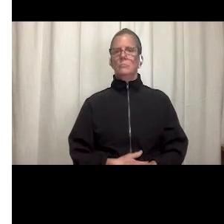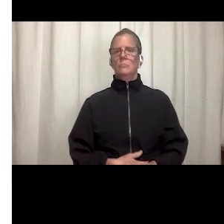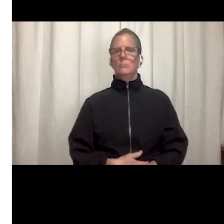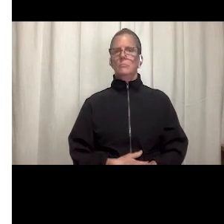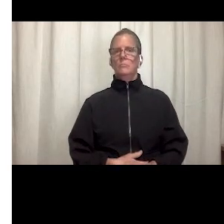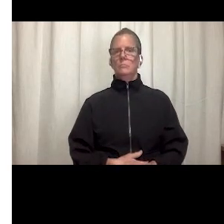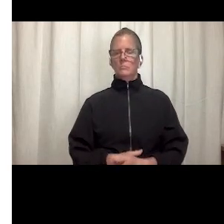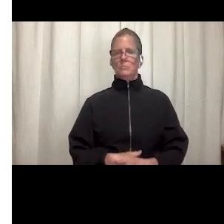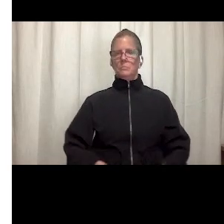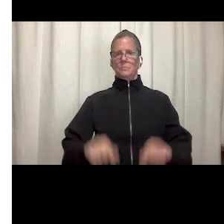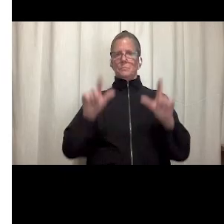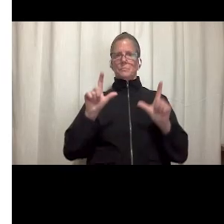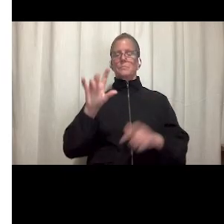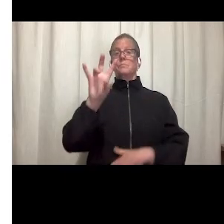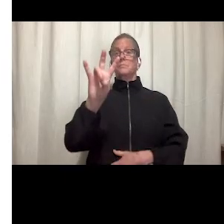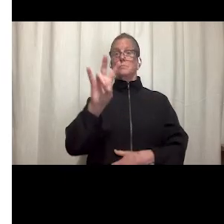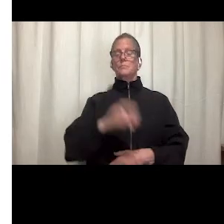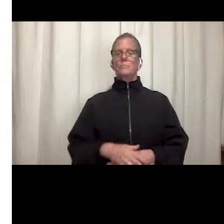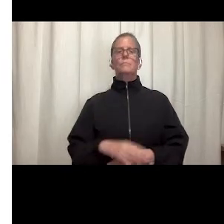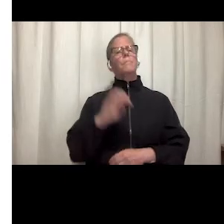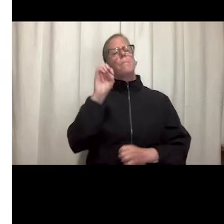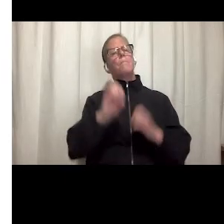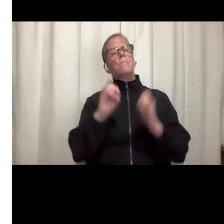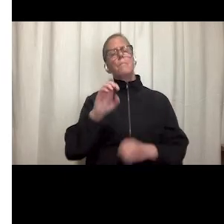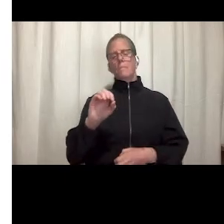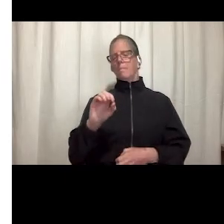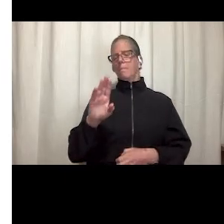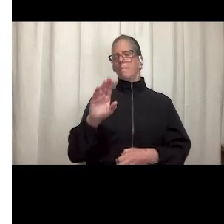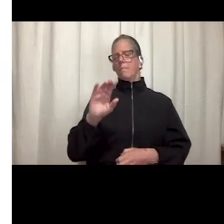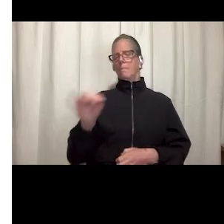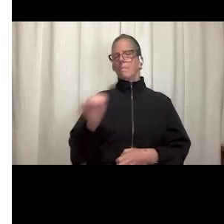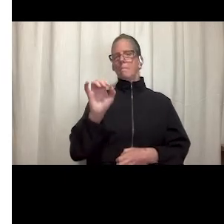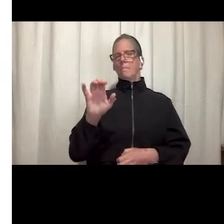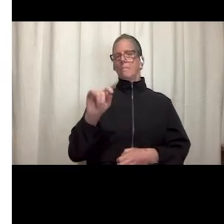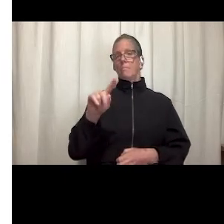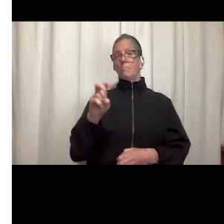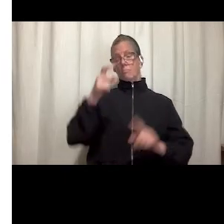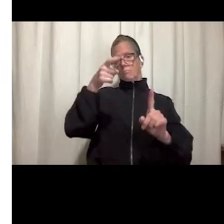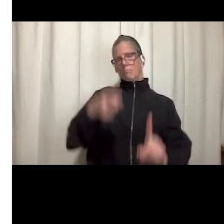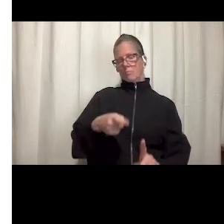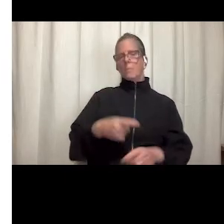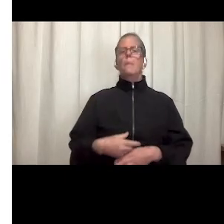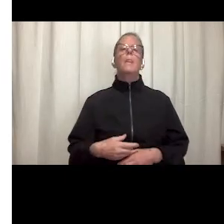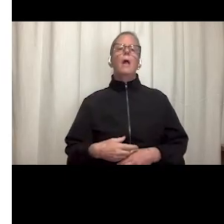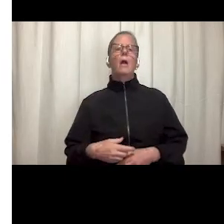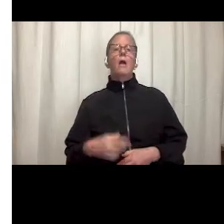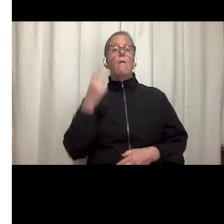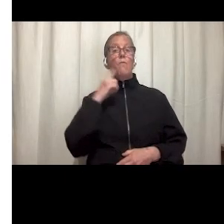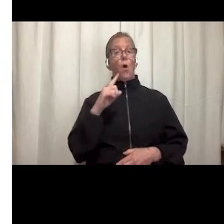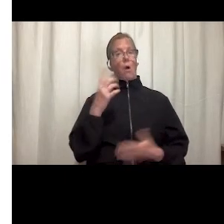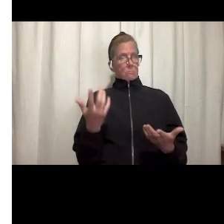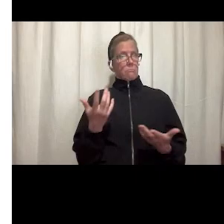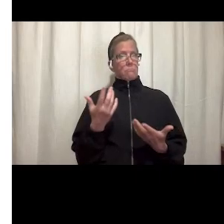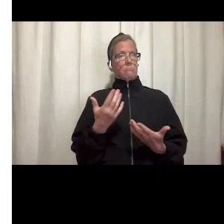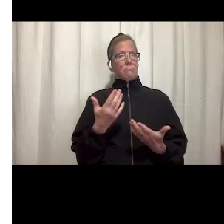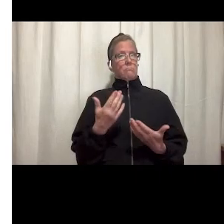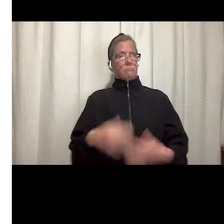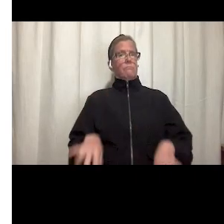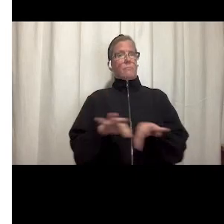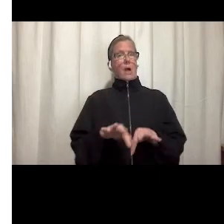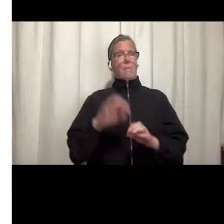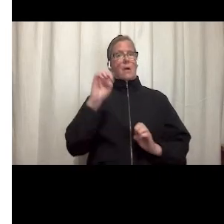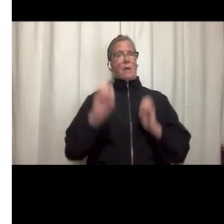Slide 7, evaluation objectives. To build a meaningful evaluation, we start with two